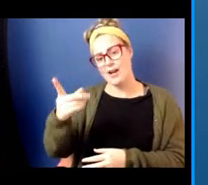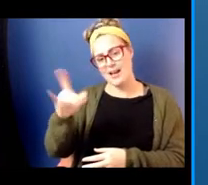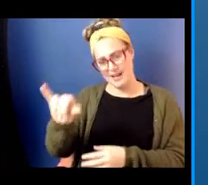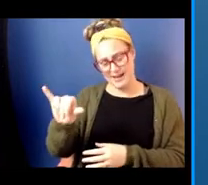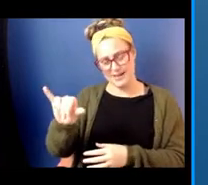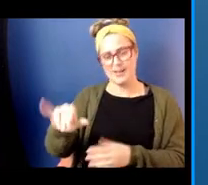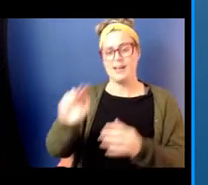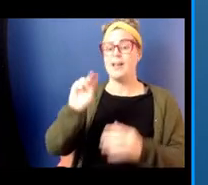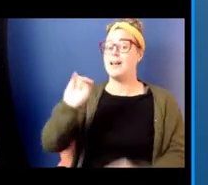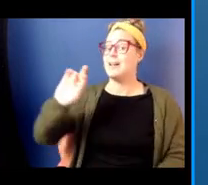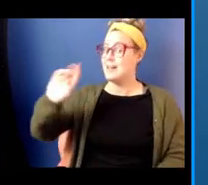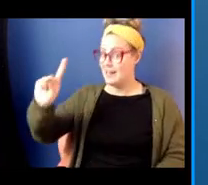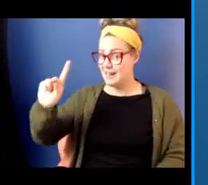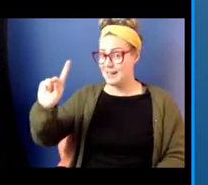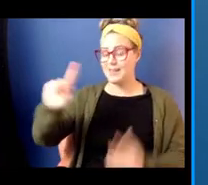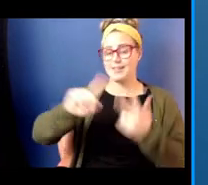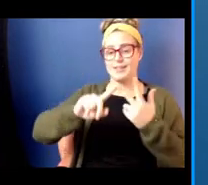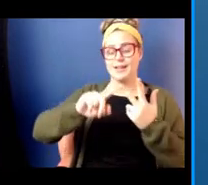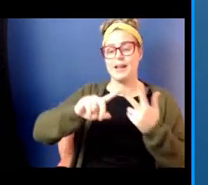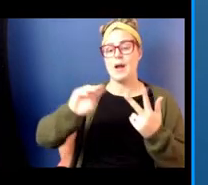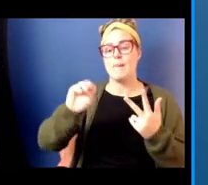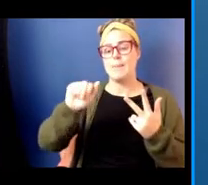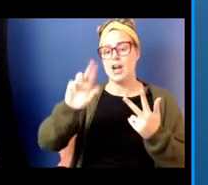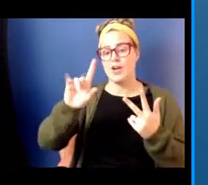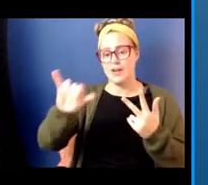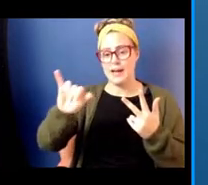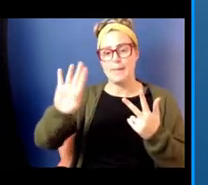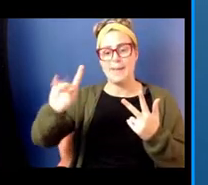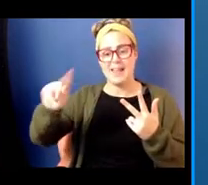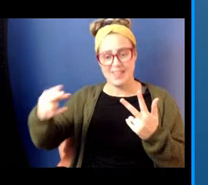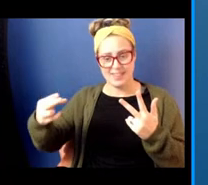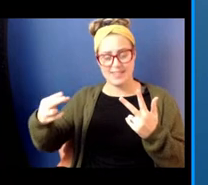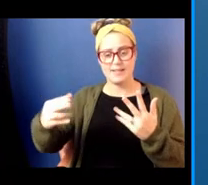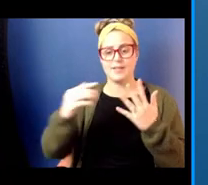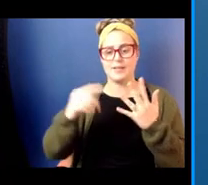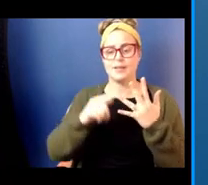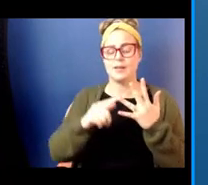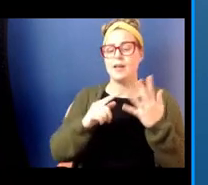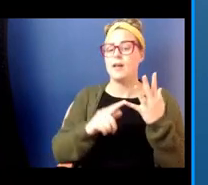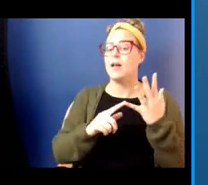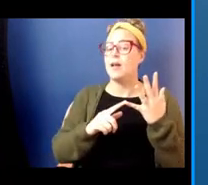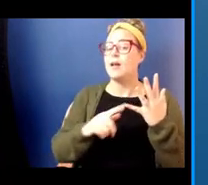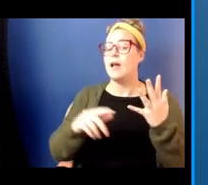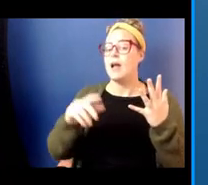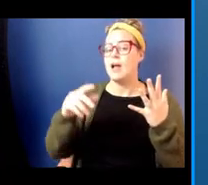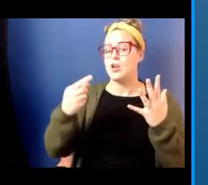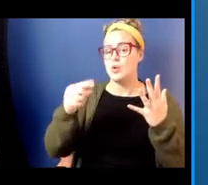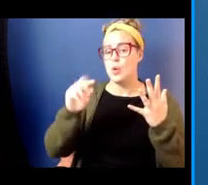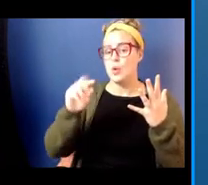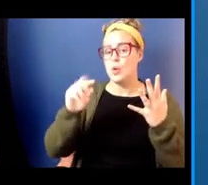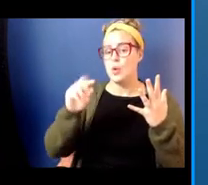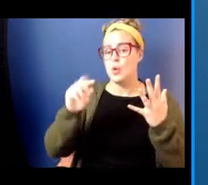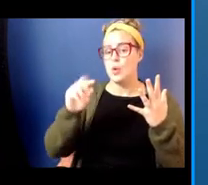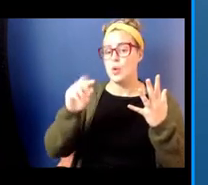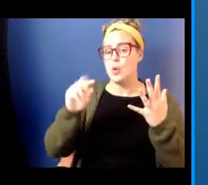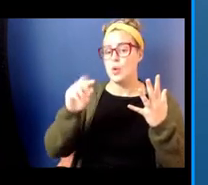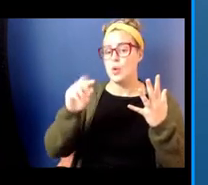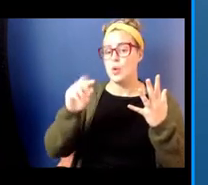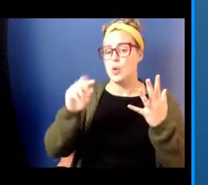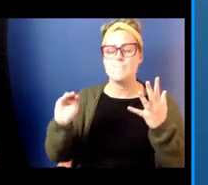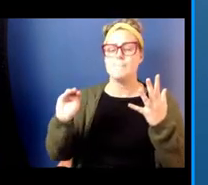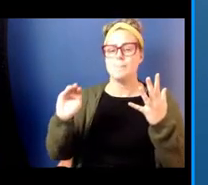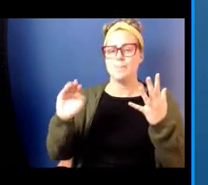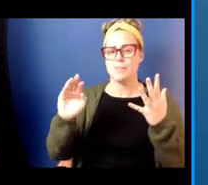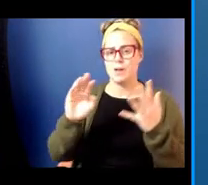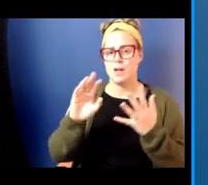and Mary Beth Cahill and our Council Graham Wilson and Andy Levine our sincere thanks to everyone for helping